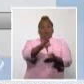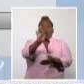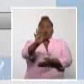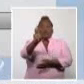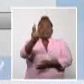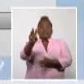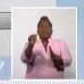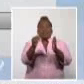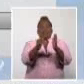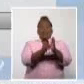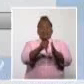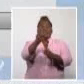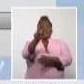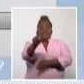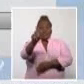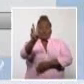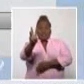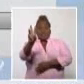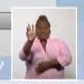and